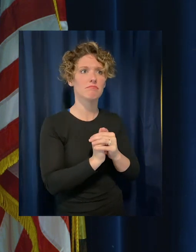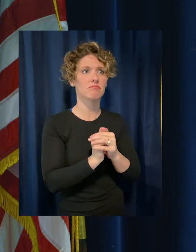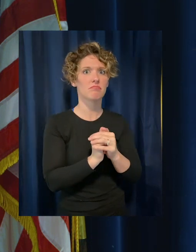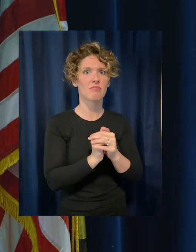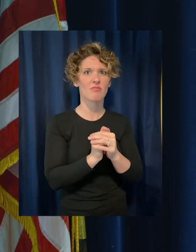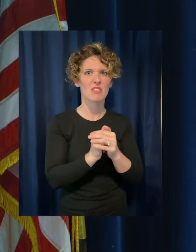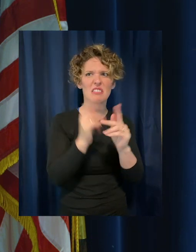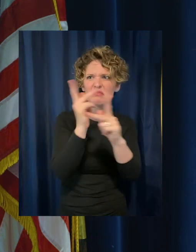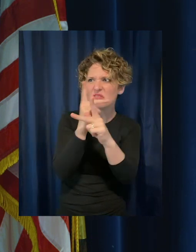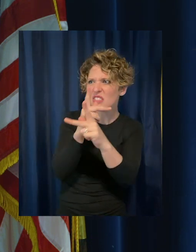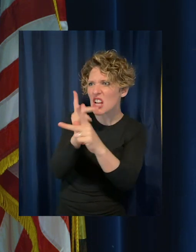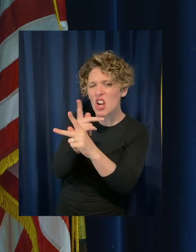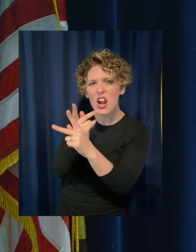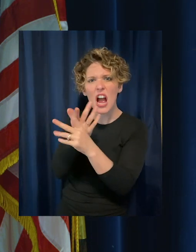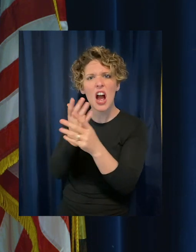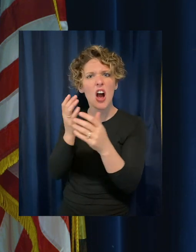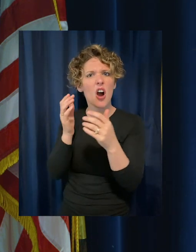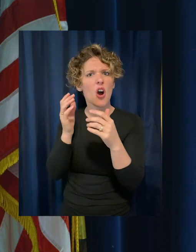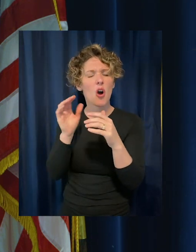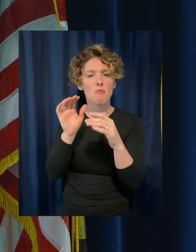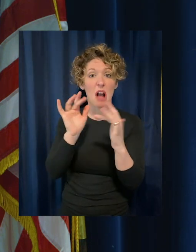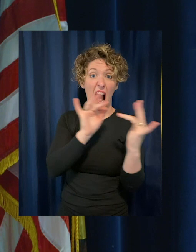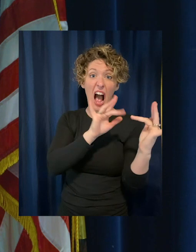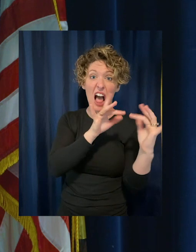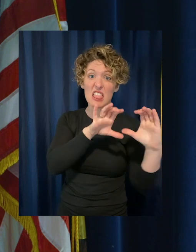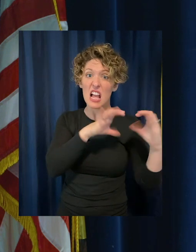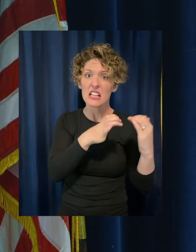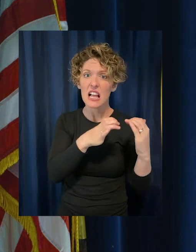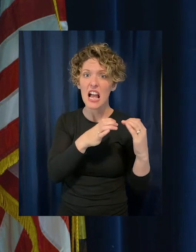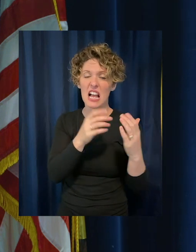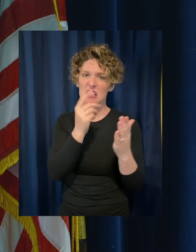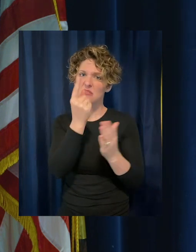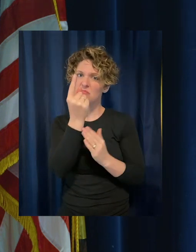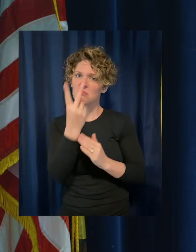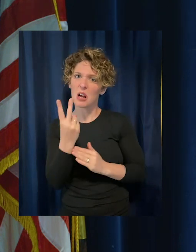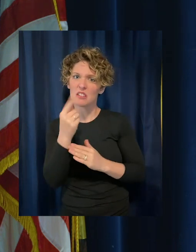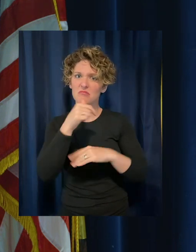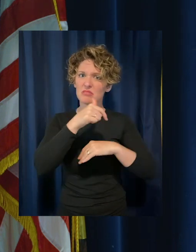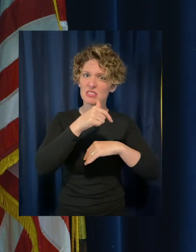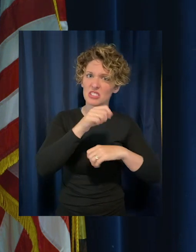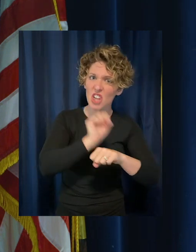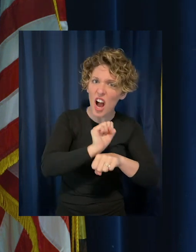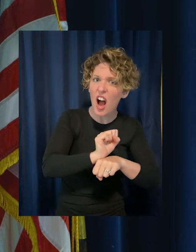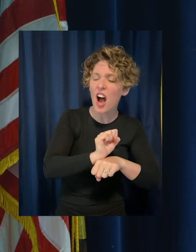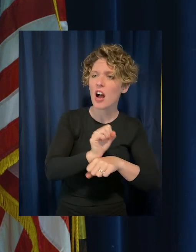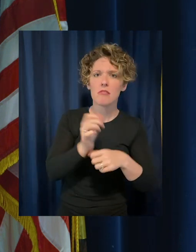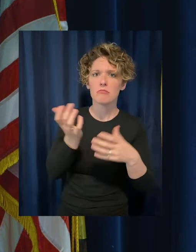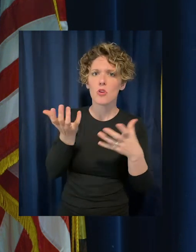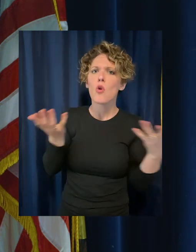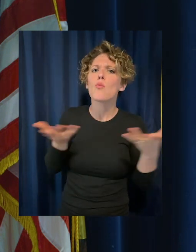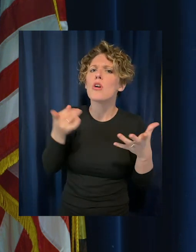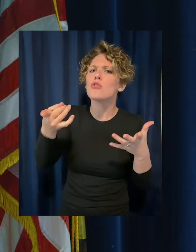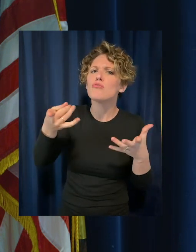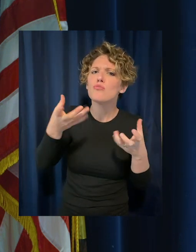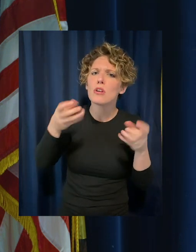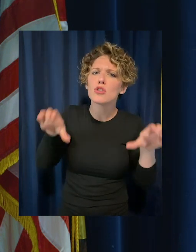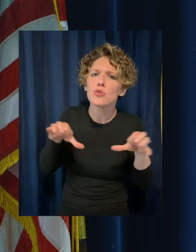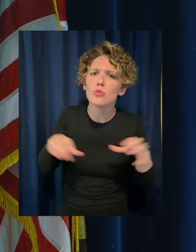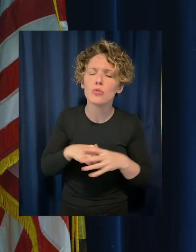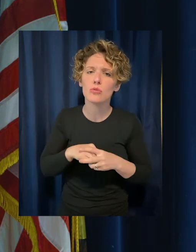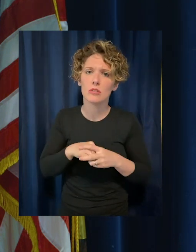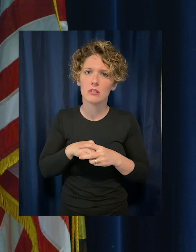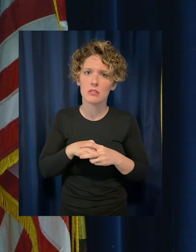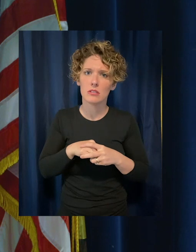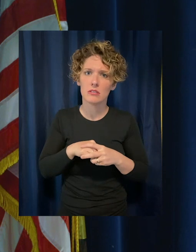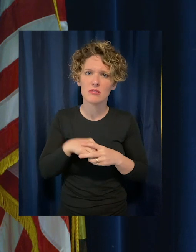Discover yourself with online classes and a part-time job before you commit. But keep learning.